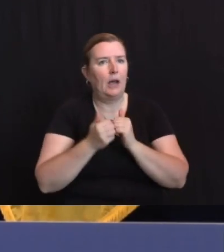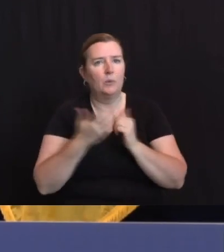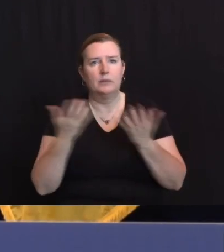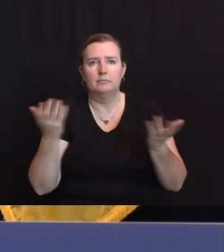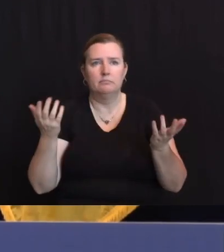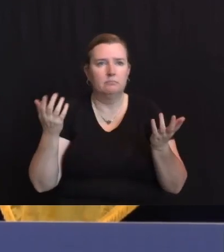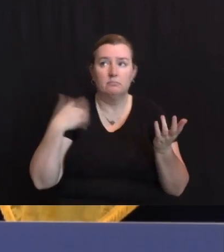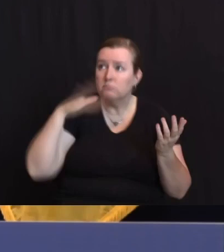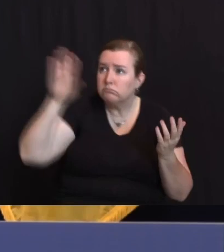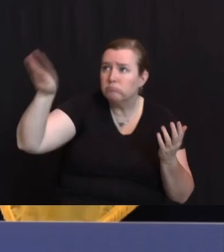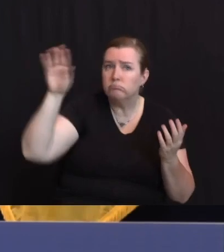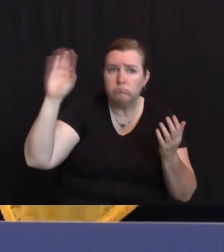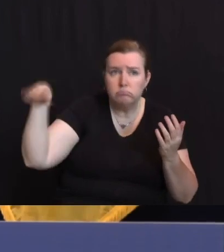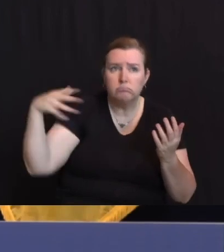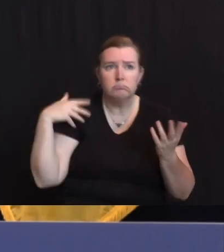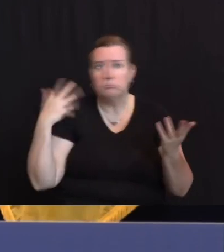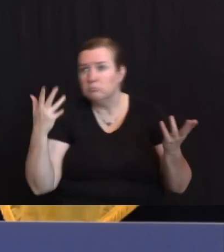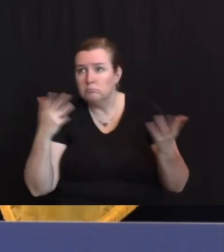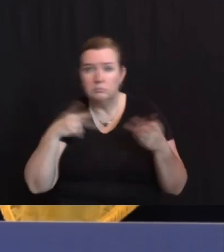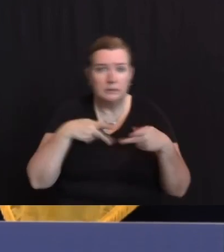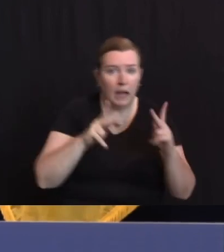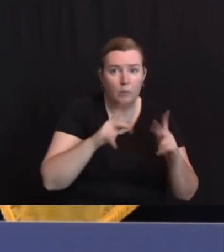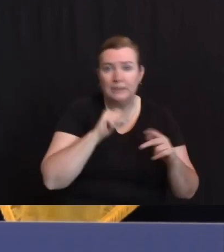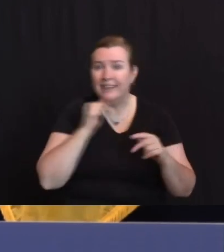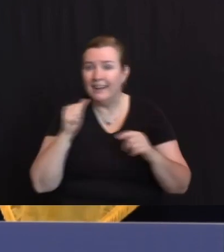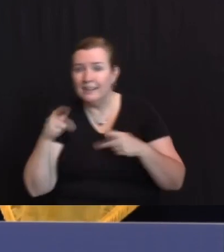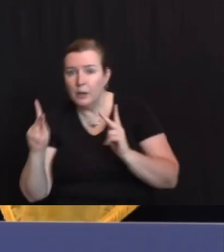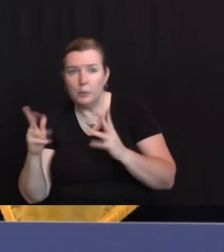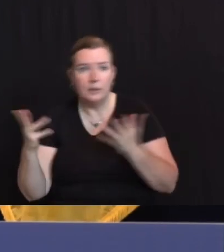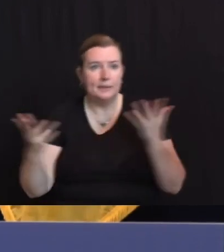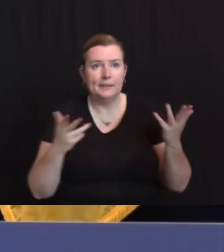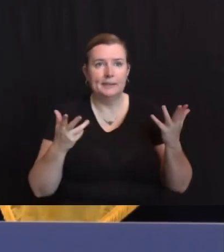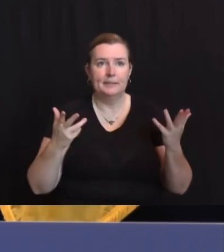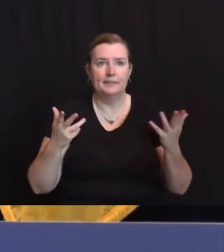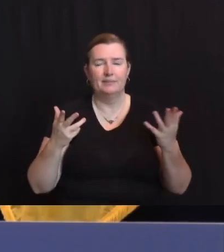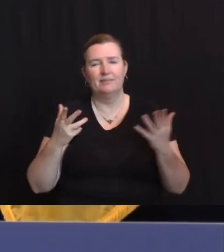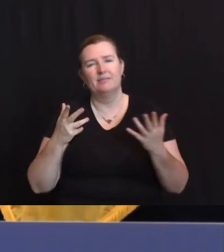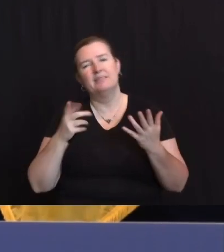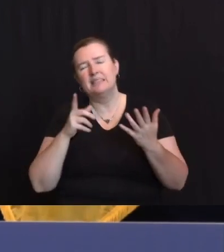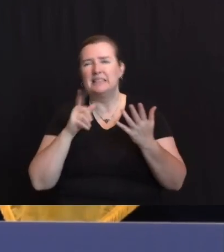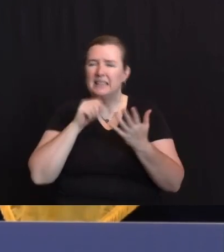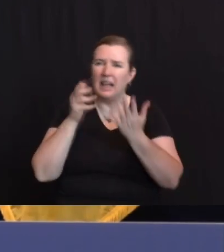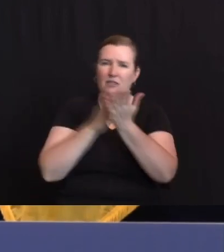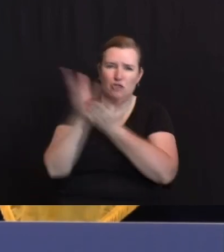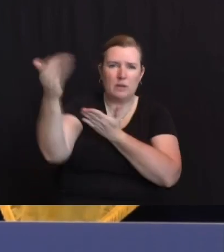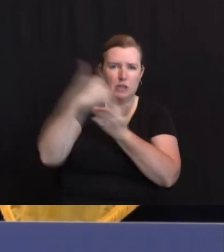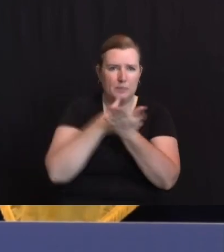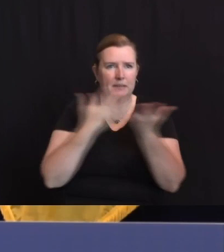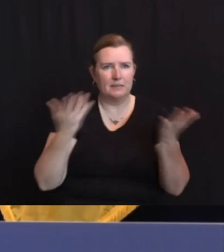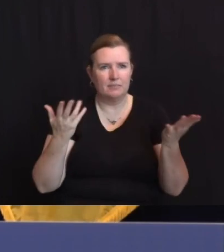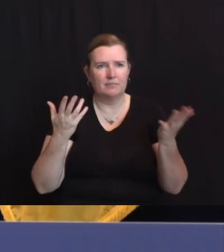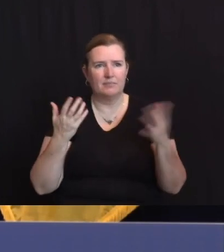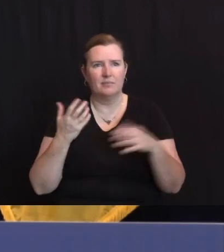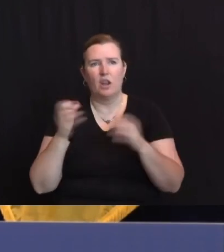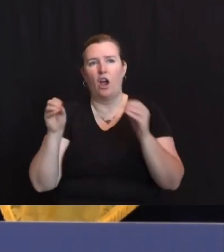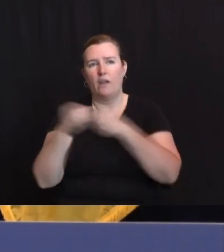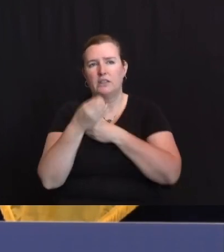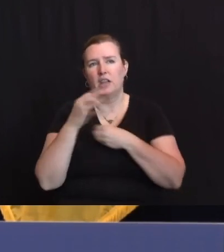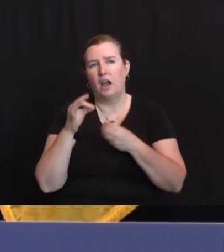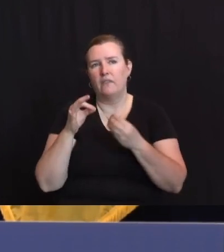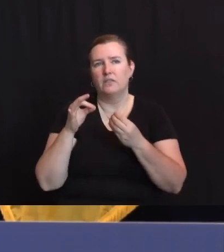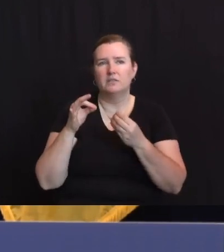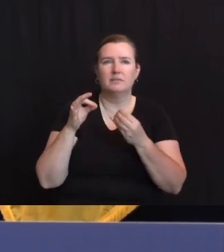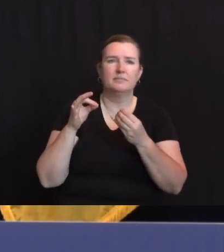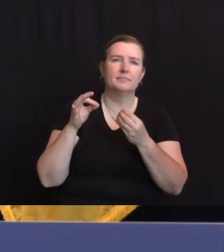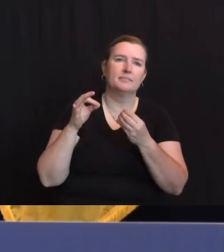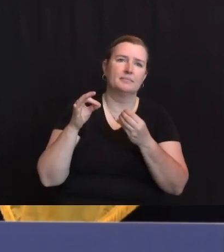and transparency. We've set up, I think we were the first state in America to set up an office of transparency and accountability on federal money. So I'm proud